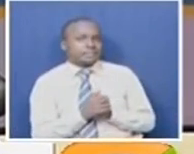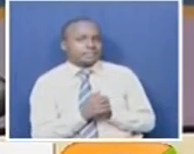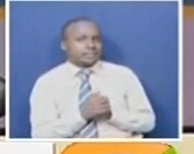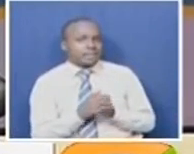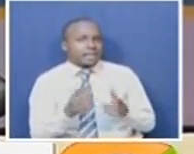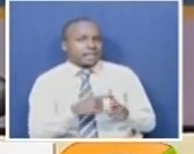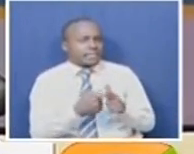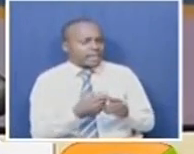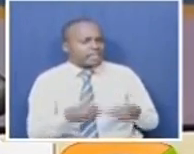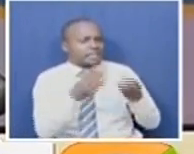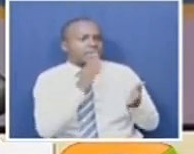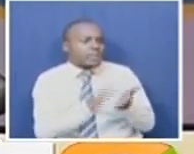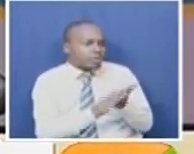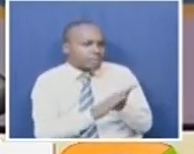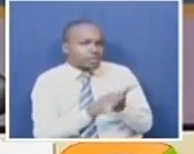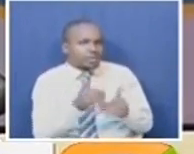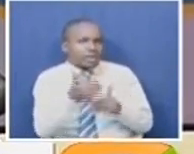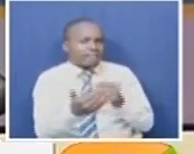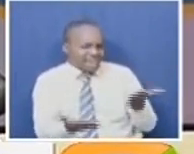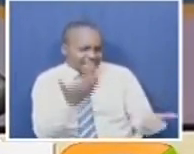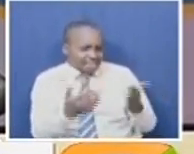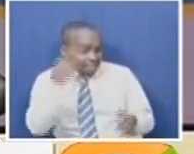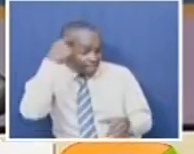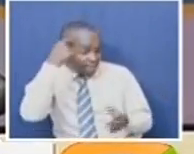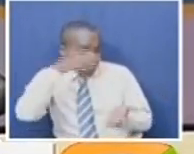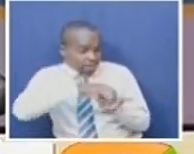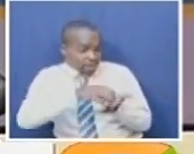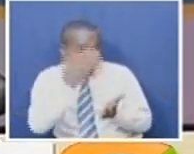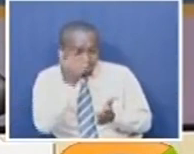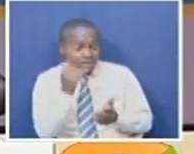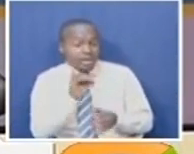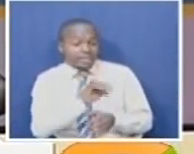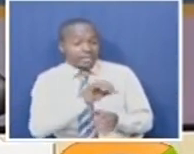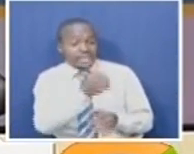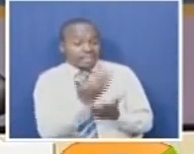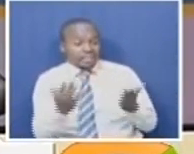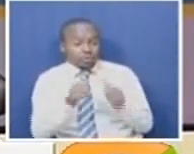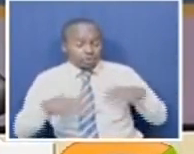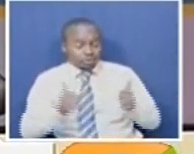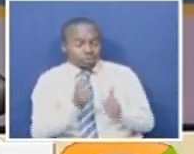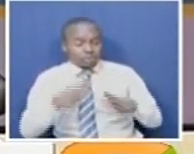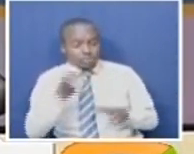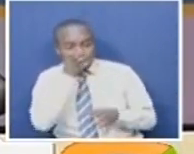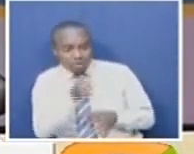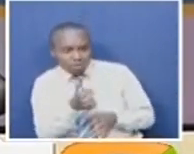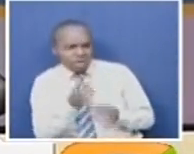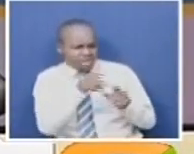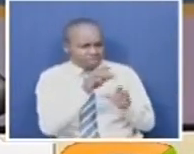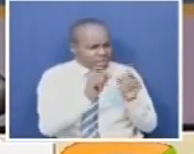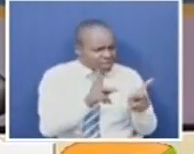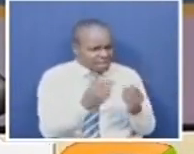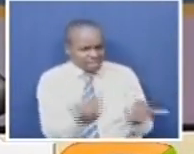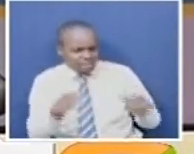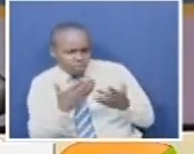And then give recommendations after assessing their mental status as well, because that's something that's overlooked. Are they okay? Are they safe? Where are the